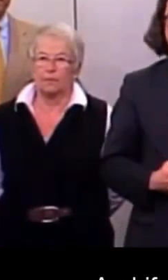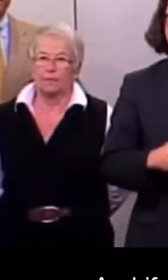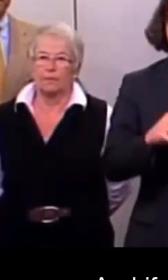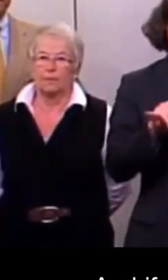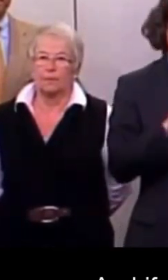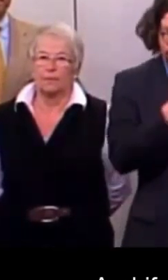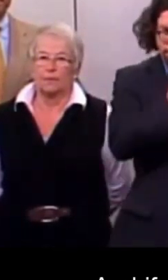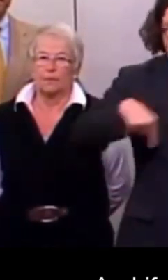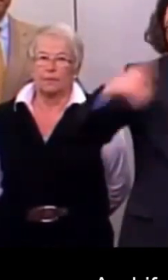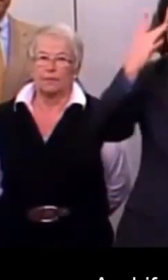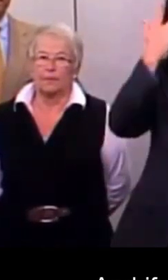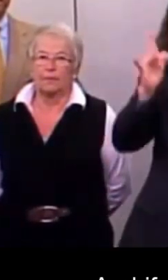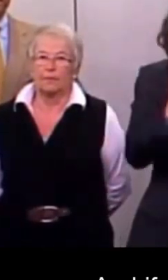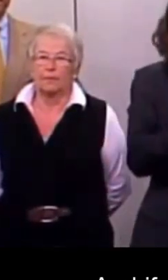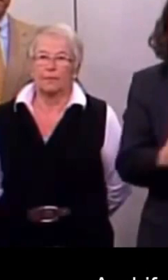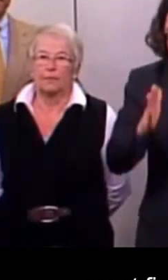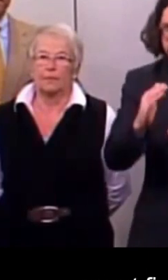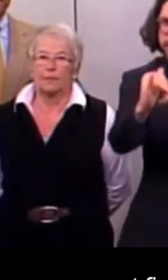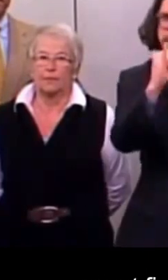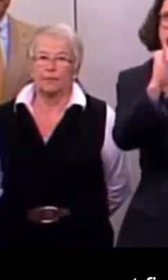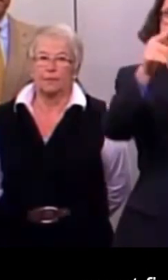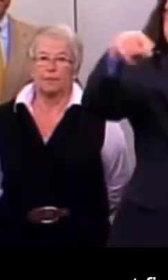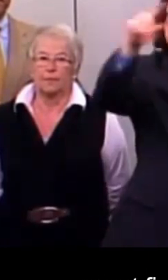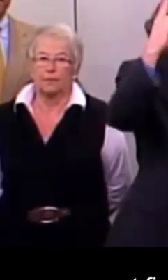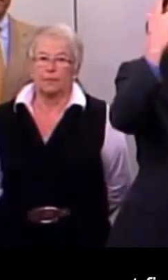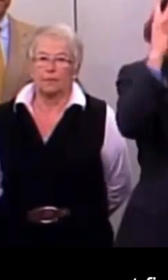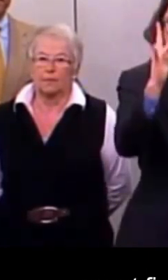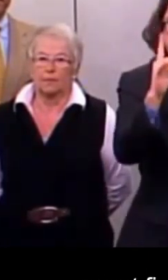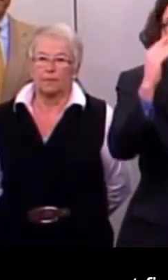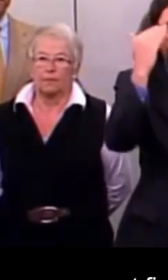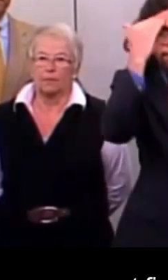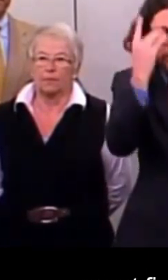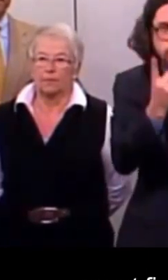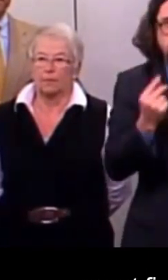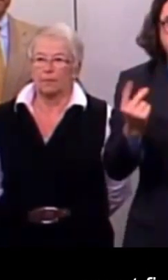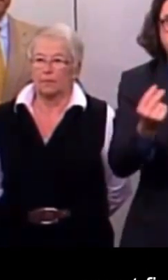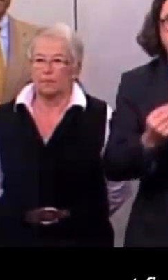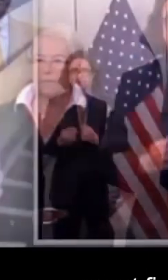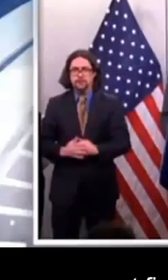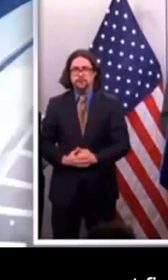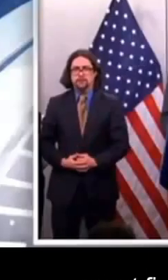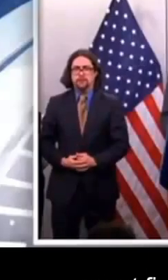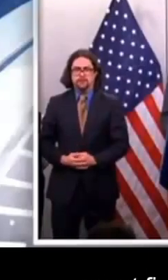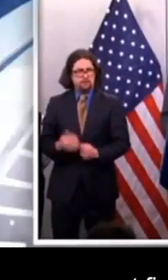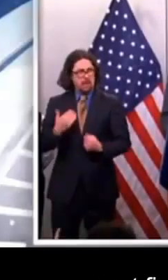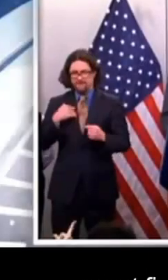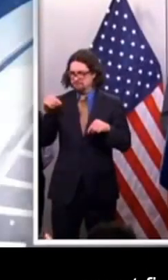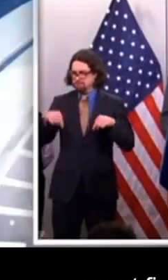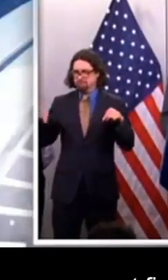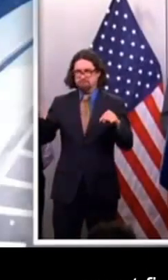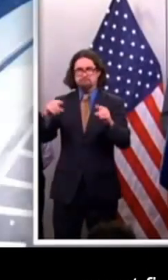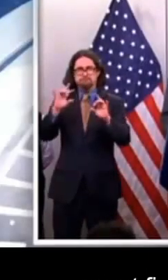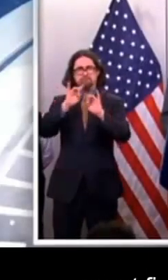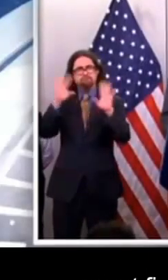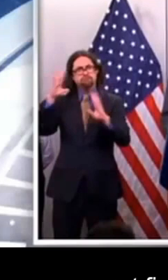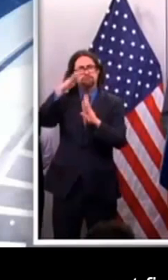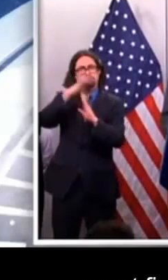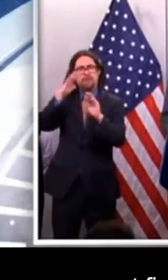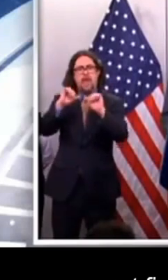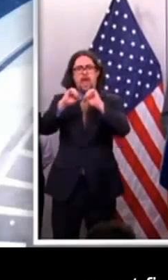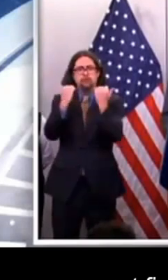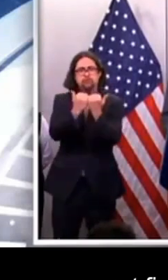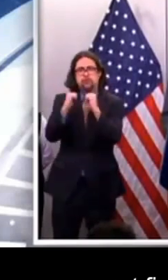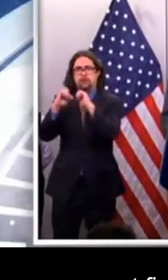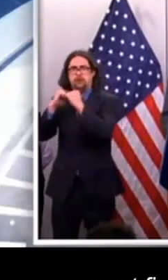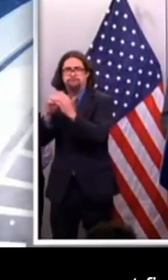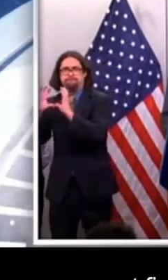going to get through this okay. We have great first responders, great agencies ready to do what they do to keep